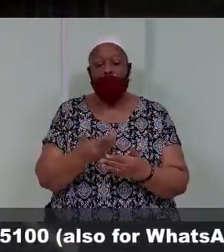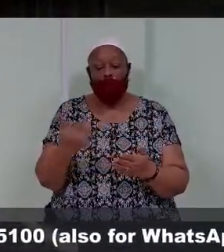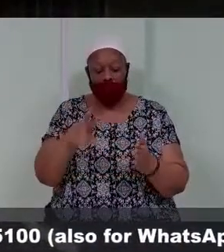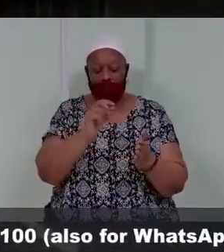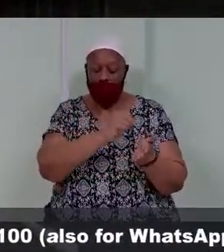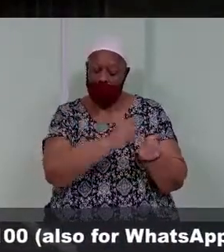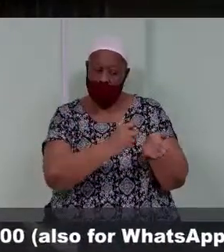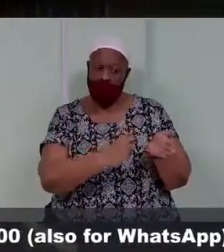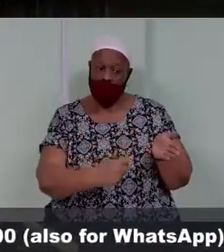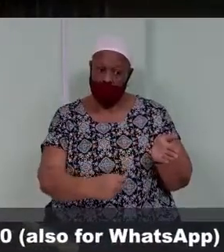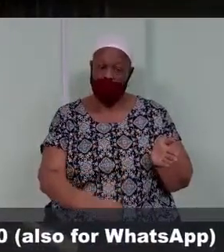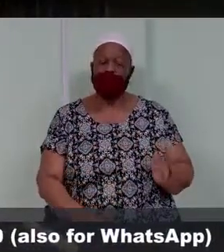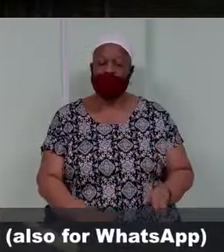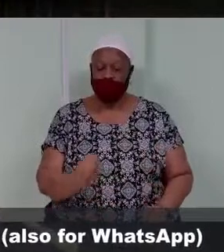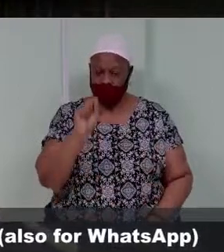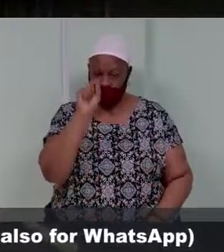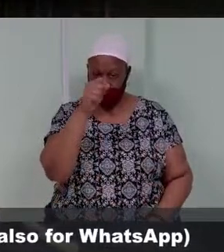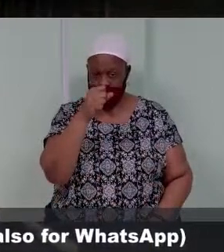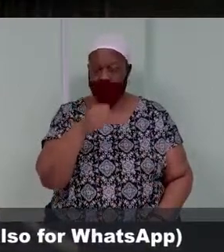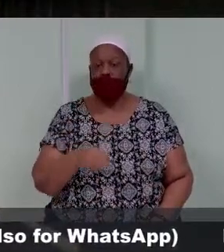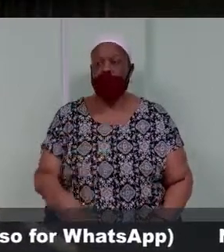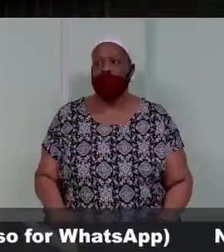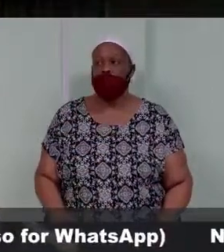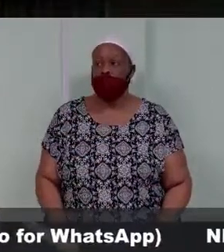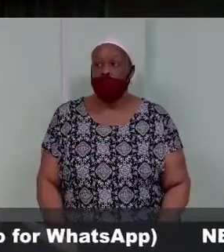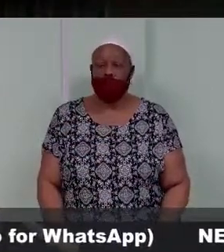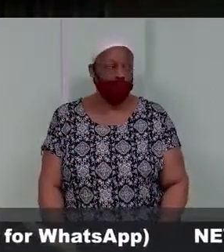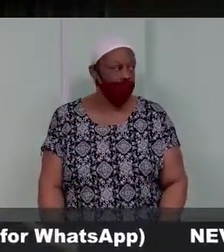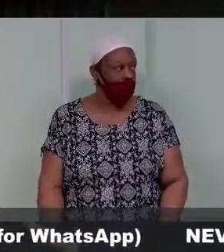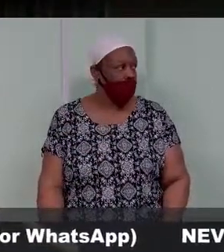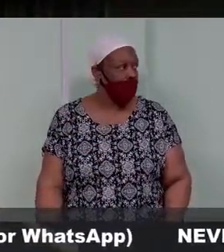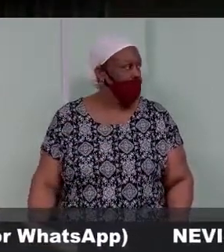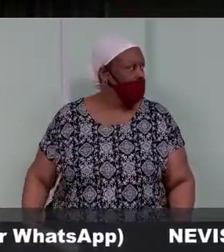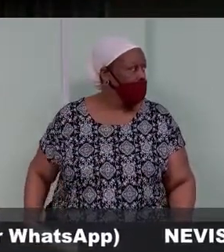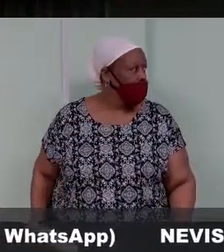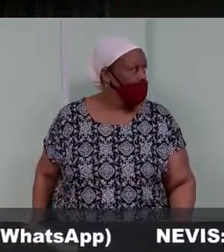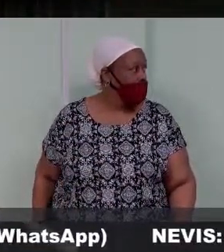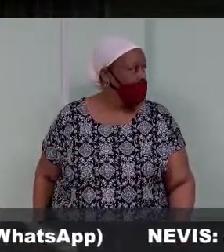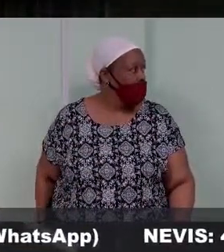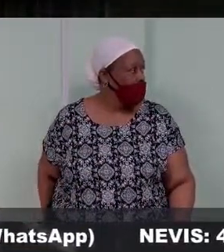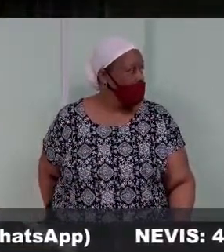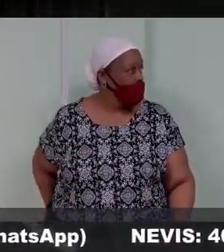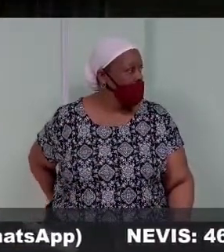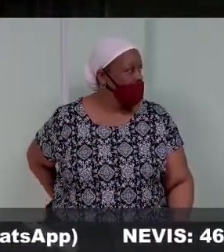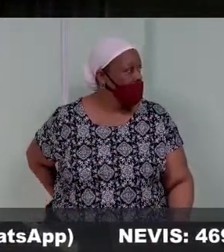operate. And once there is violation, then there will be implications. Thank you.